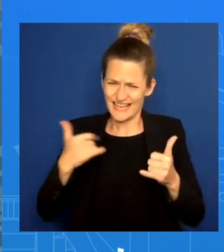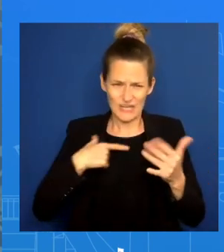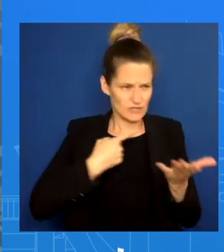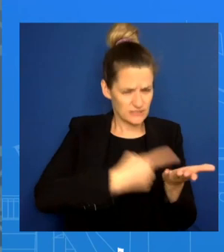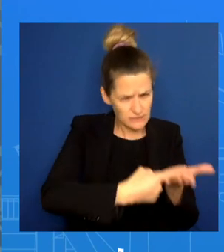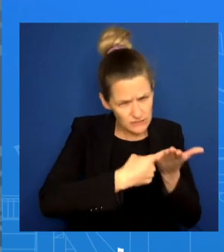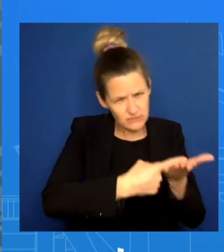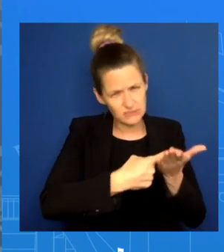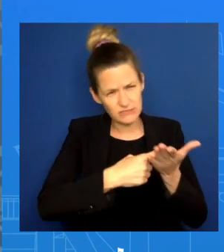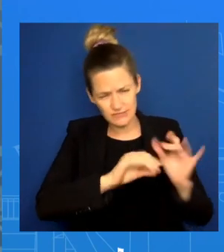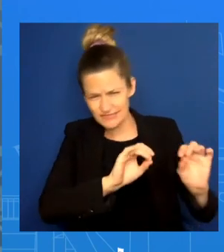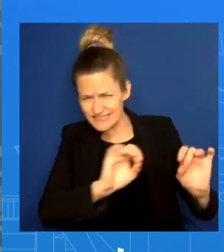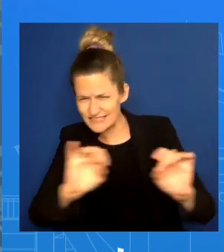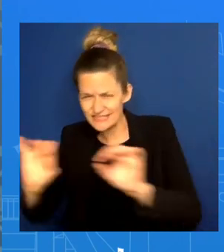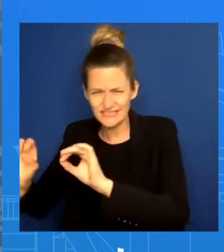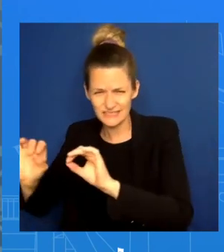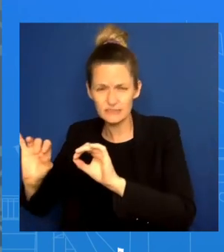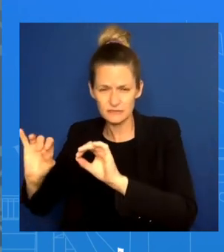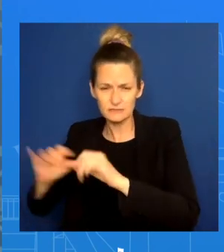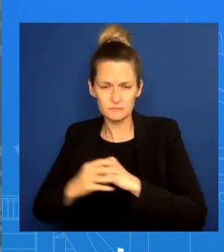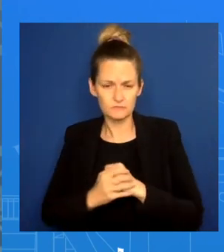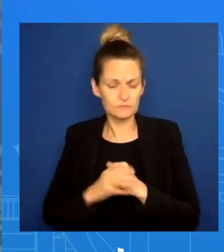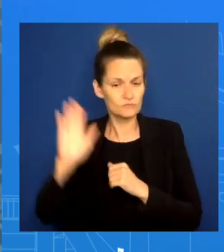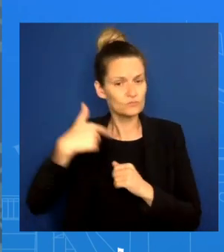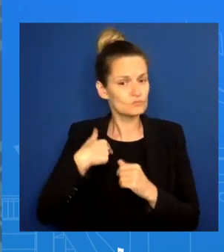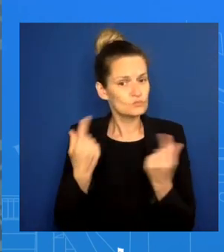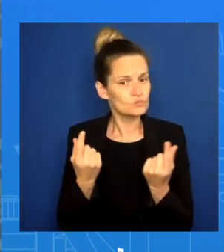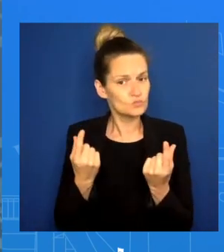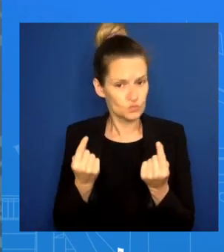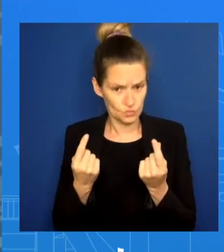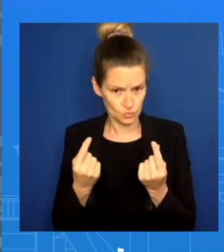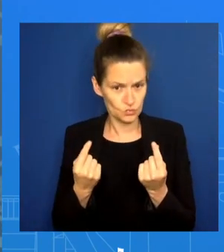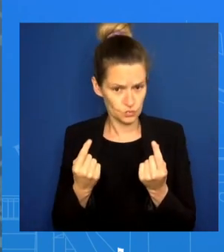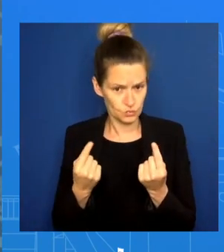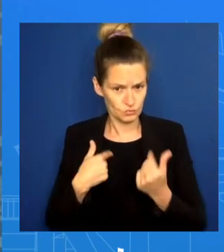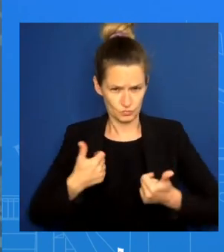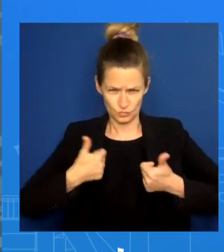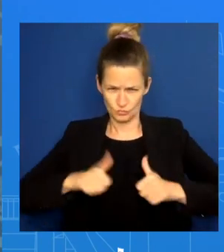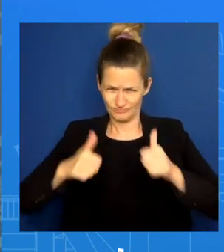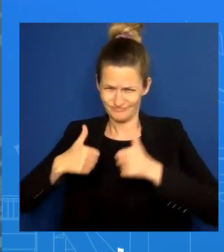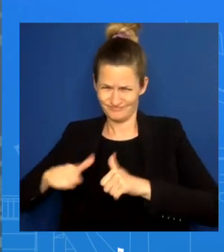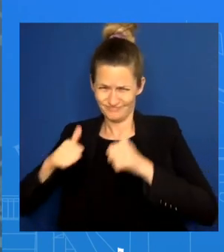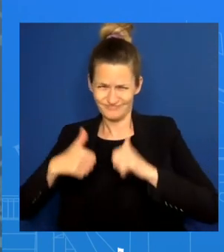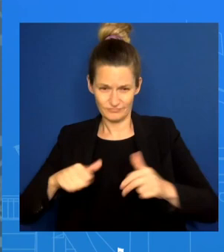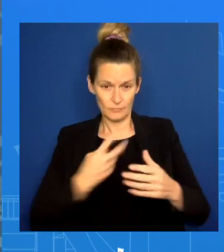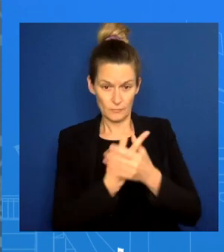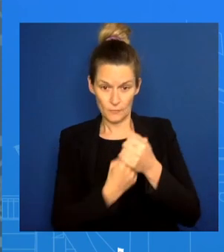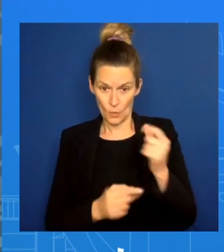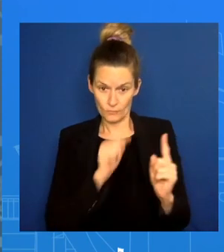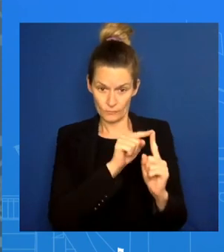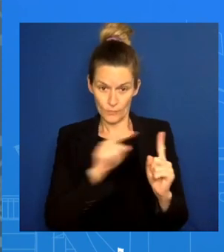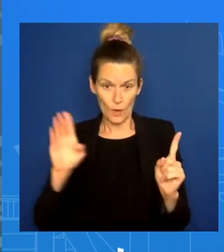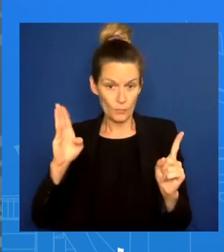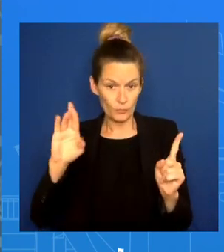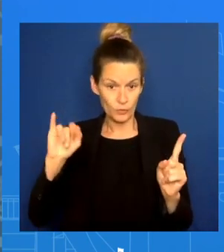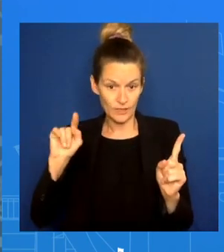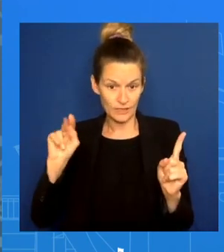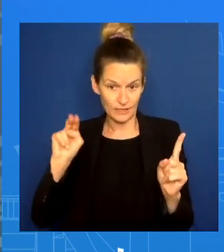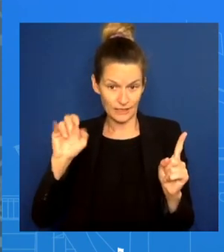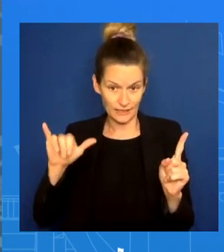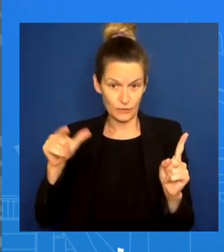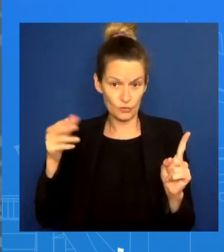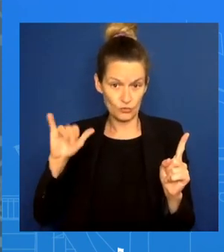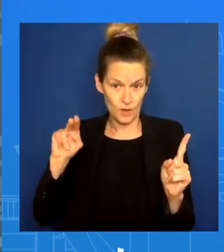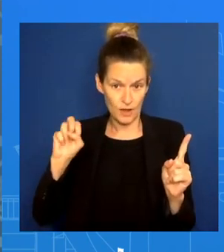release of Paul Whelan and Brittany Griner and to bring them home, just as Secretary Blinken mentioned earlier. I would add that a